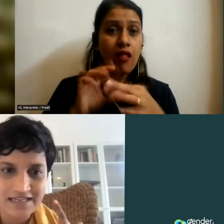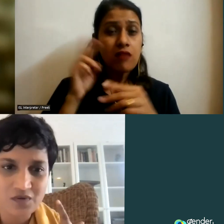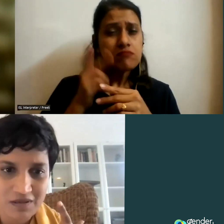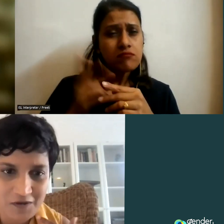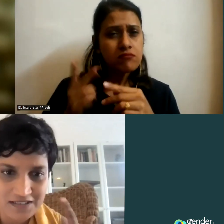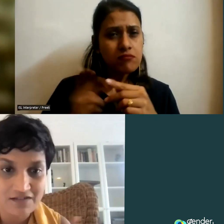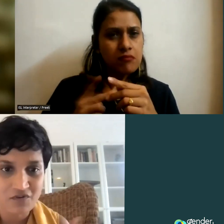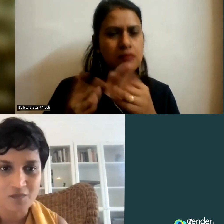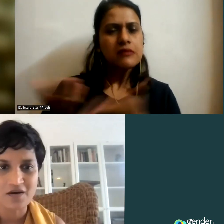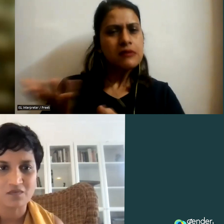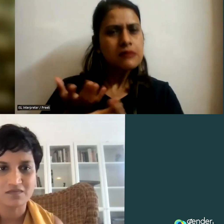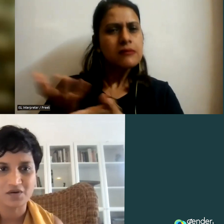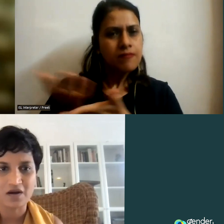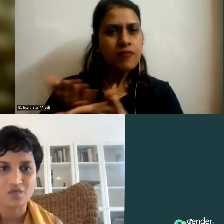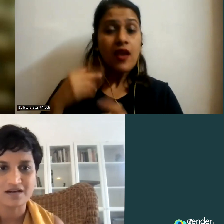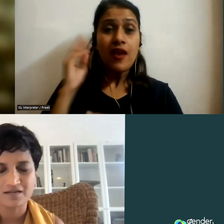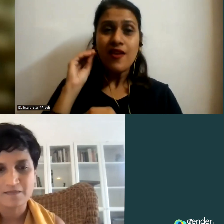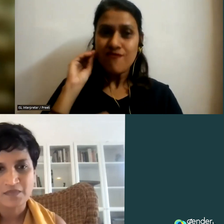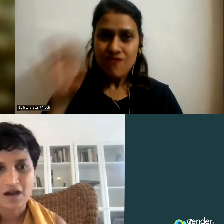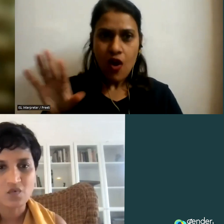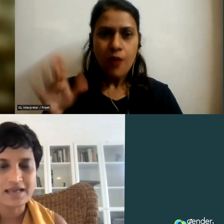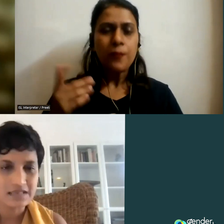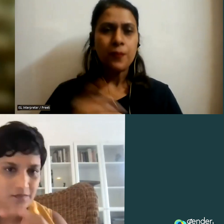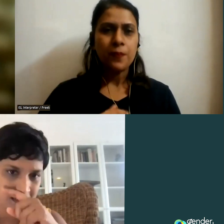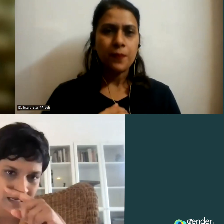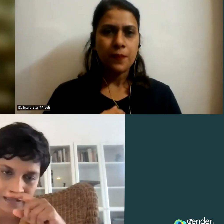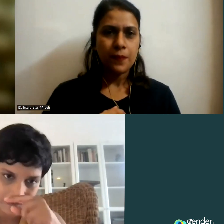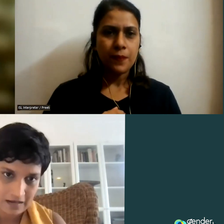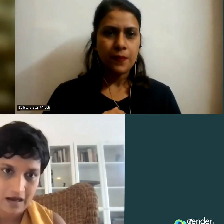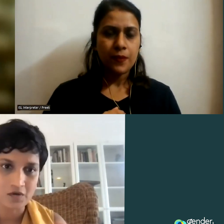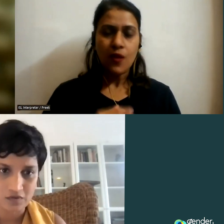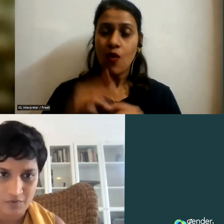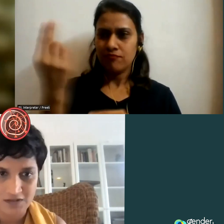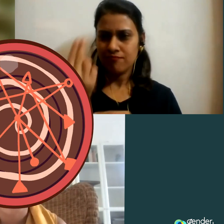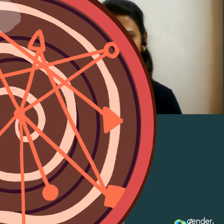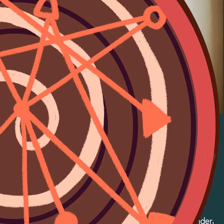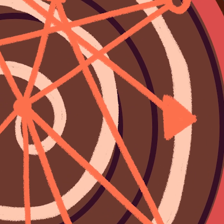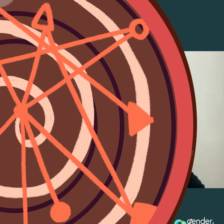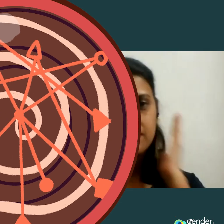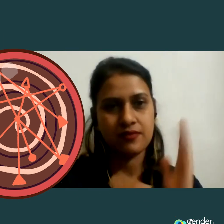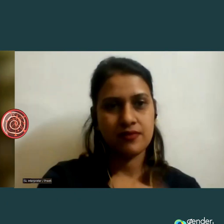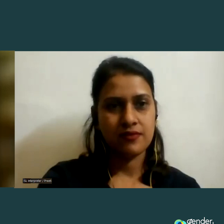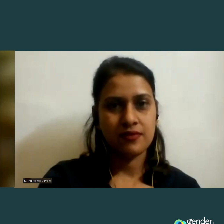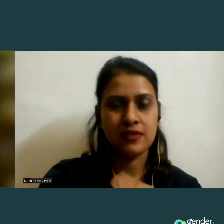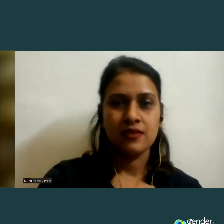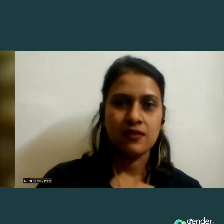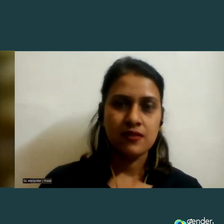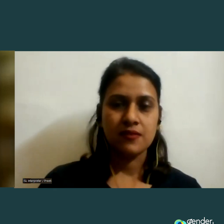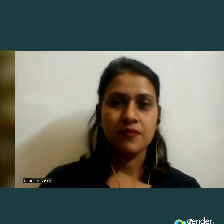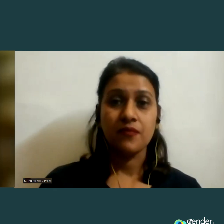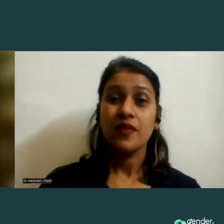always stayed with me, because it's informed how we end up designing our own processes. And a lot of the men